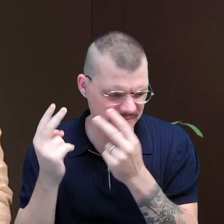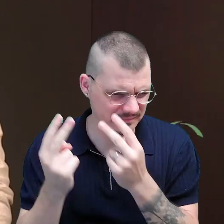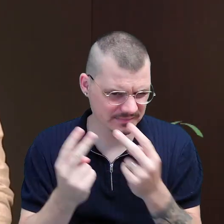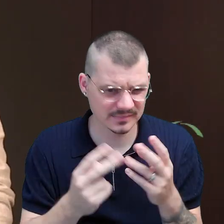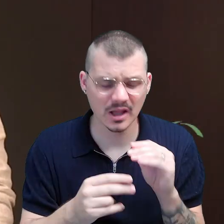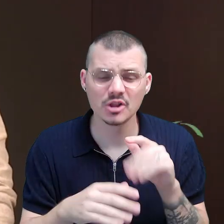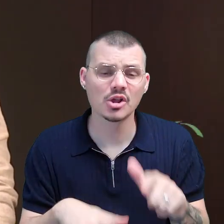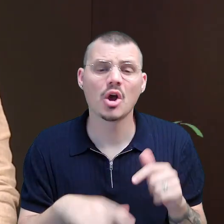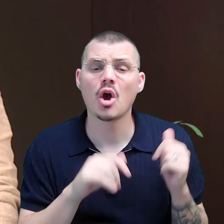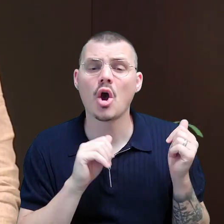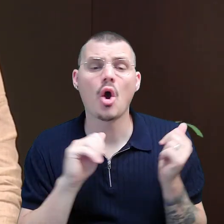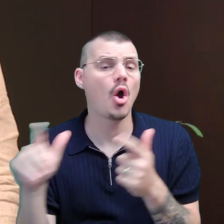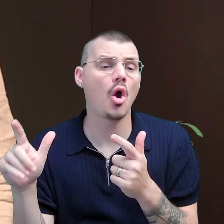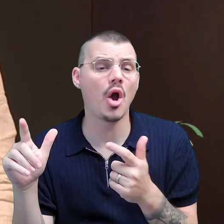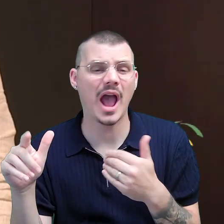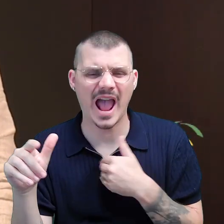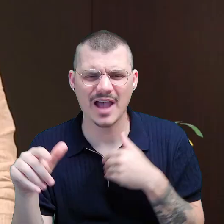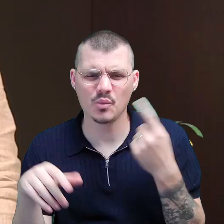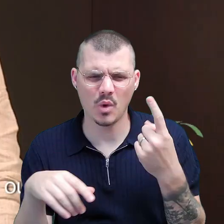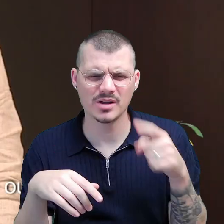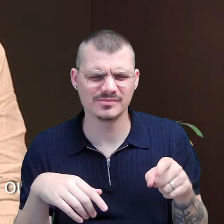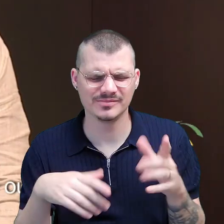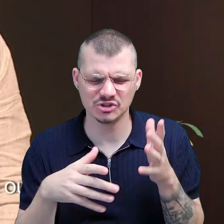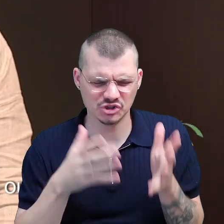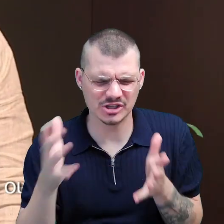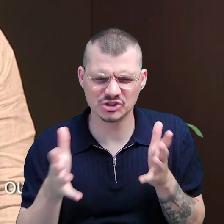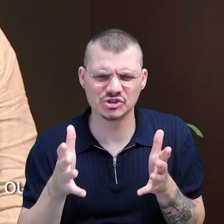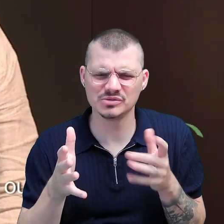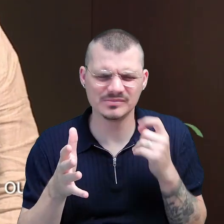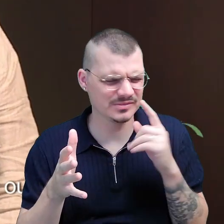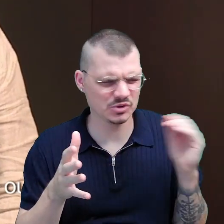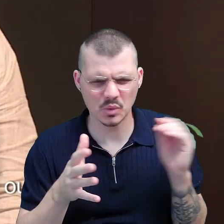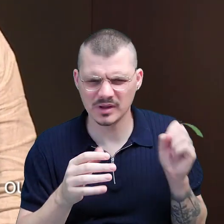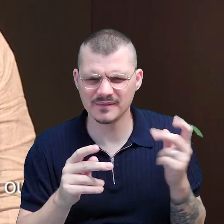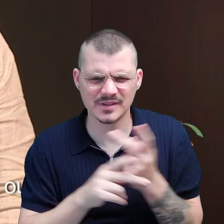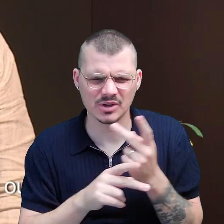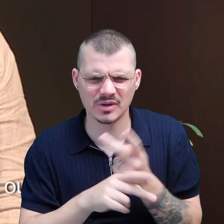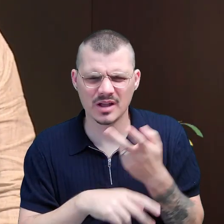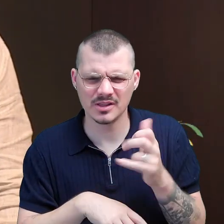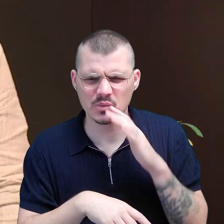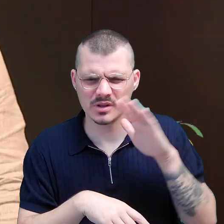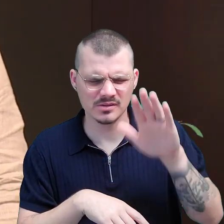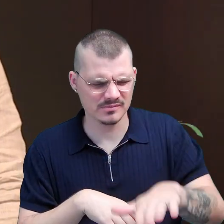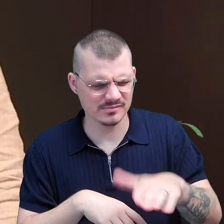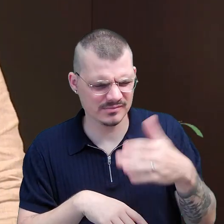same time, and they all had this gesture that nobody could figure